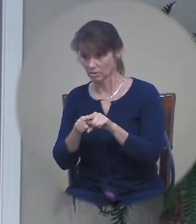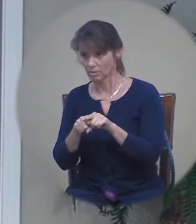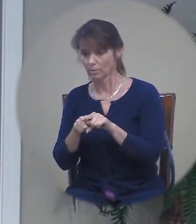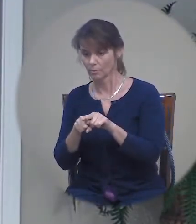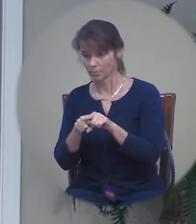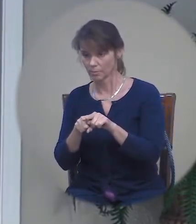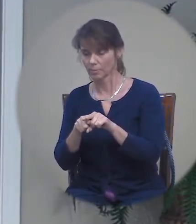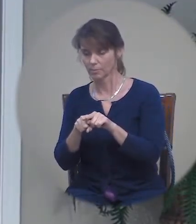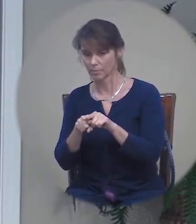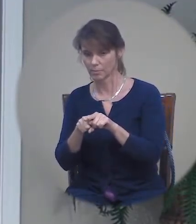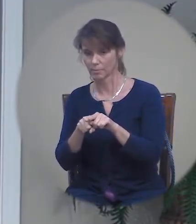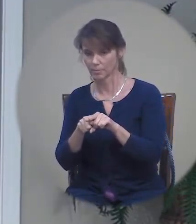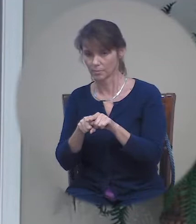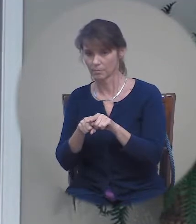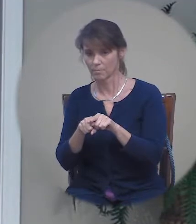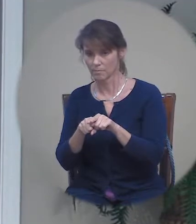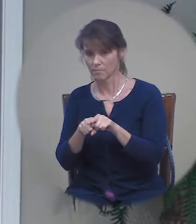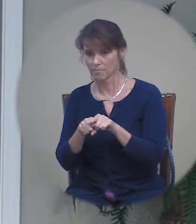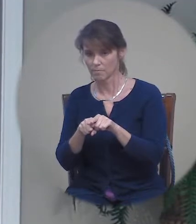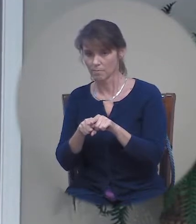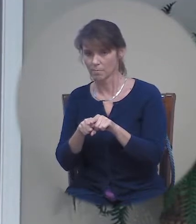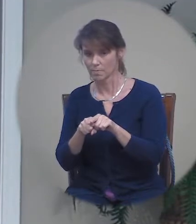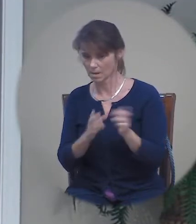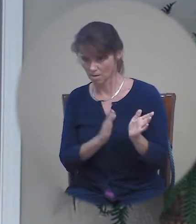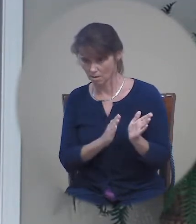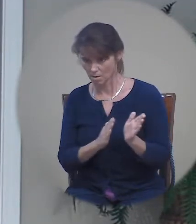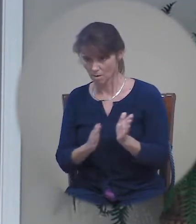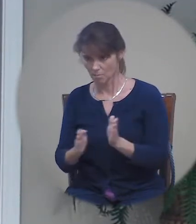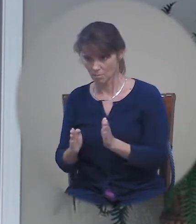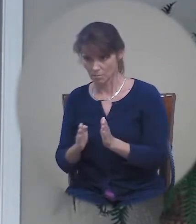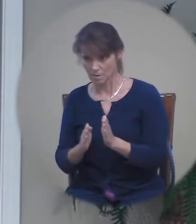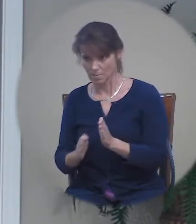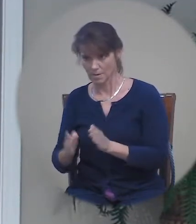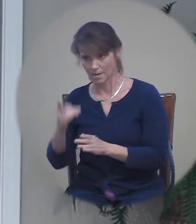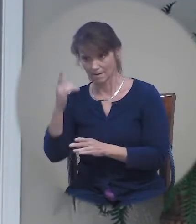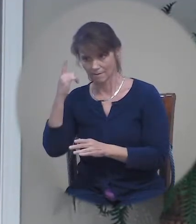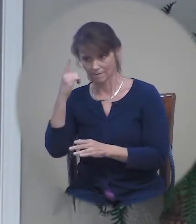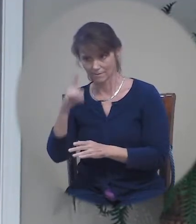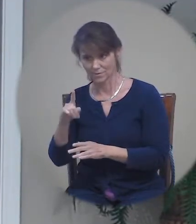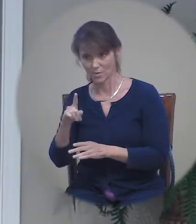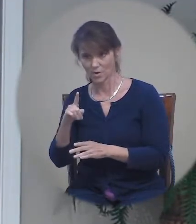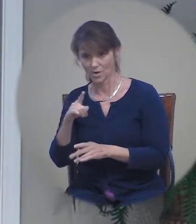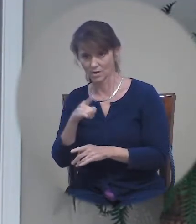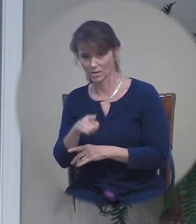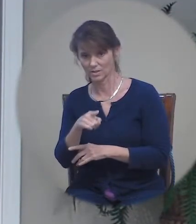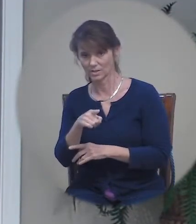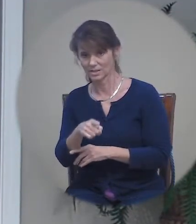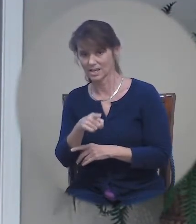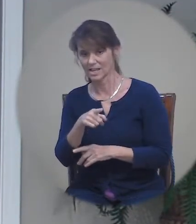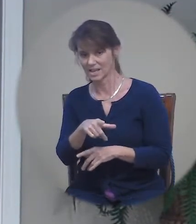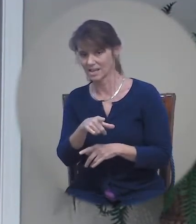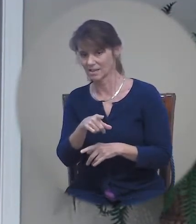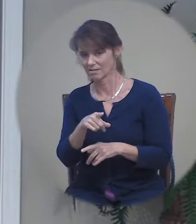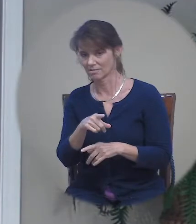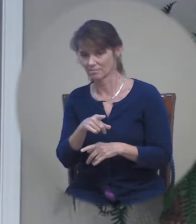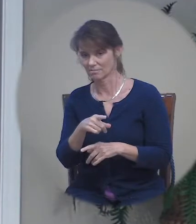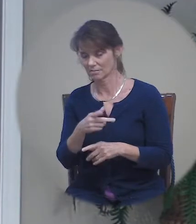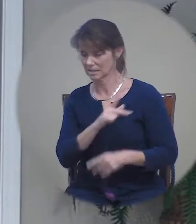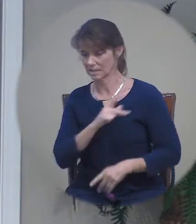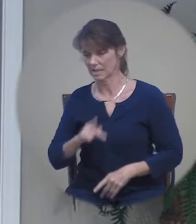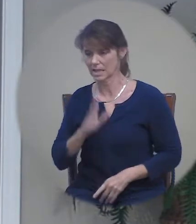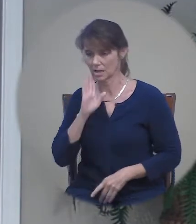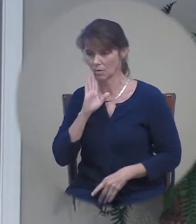Sennacherib, but he also prepared for the fact that Sennacherib might not be bought off. So he had all